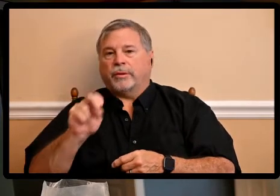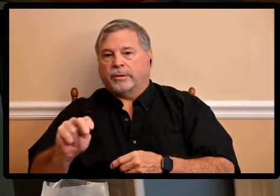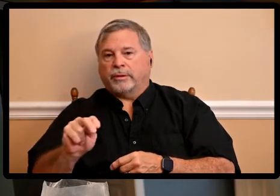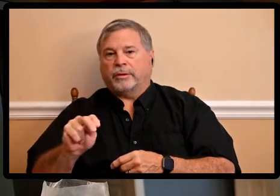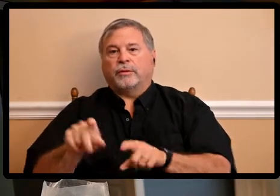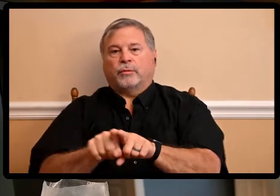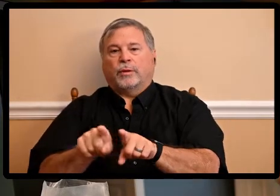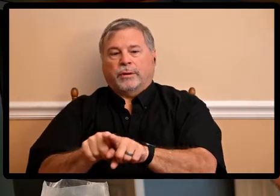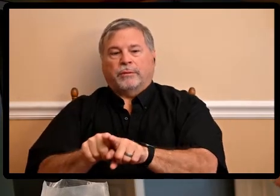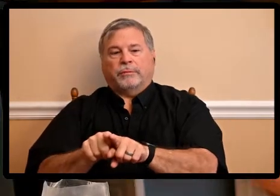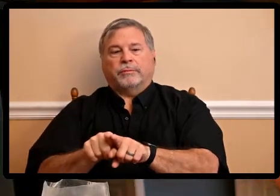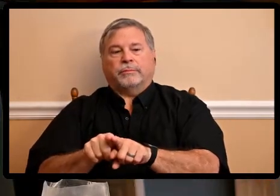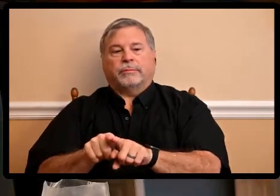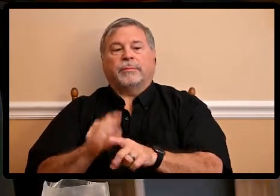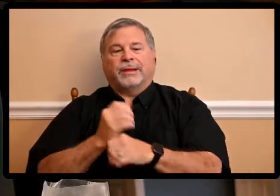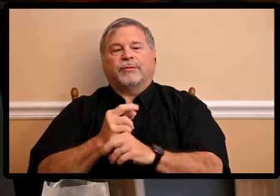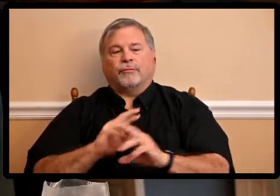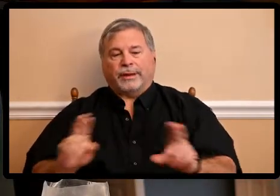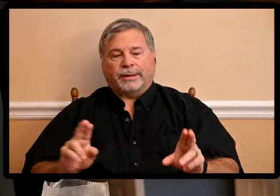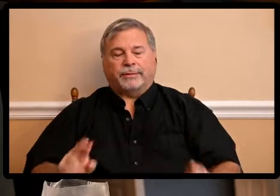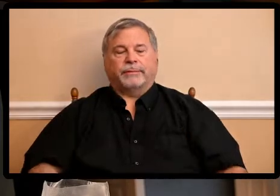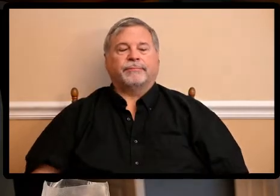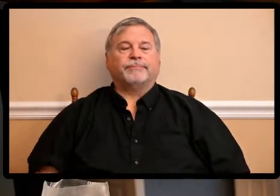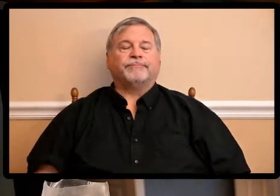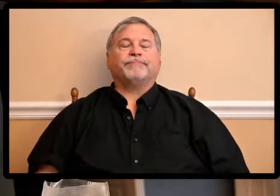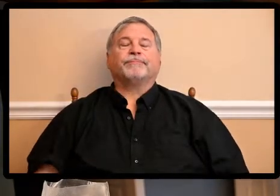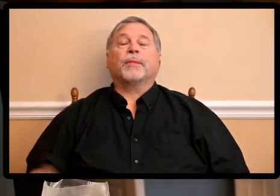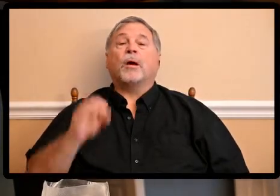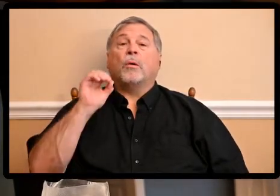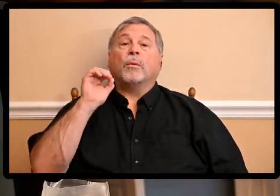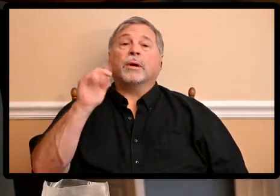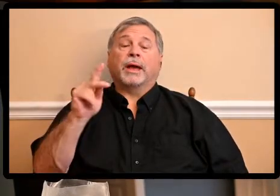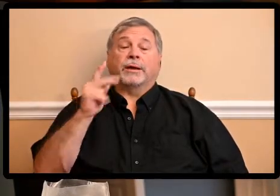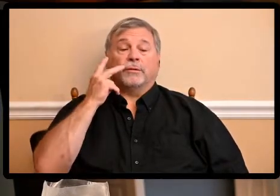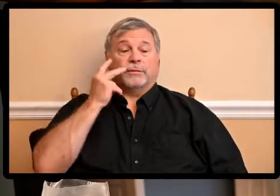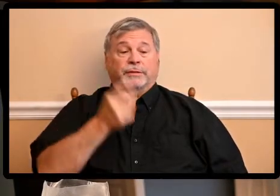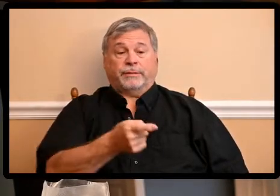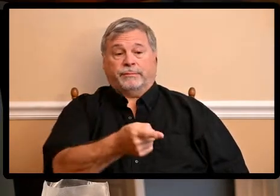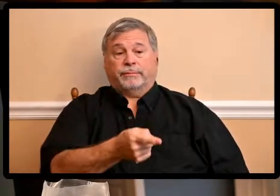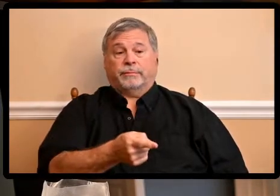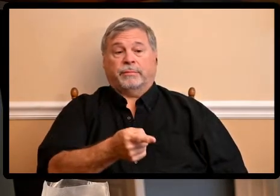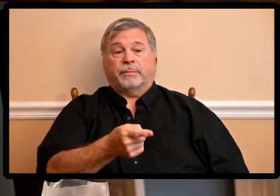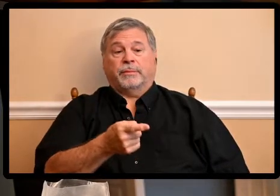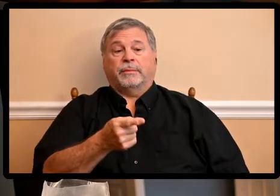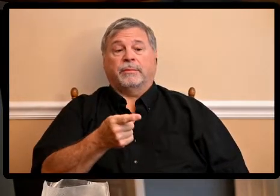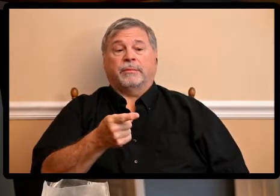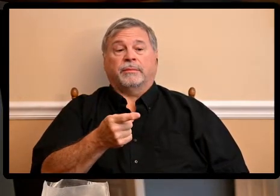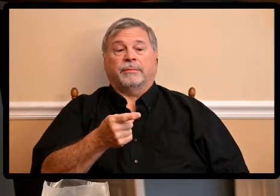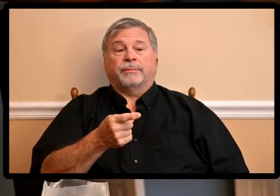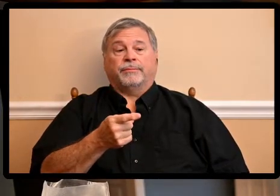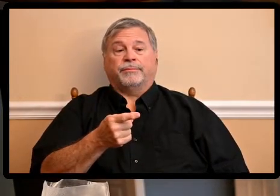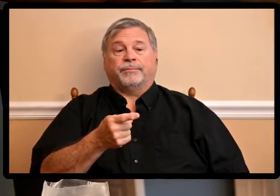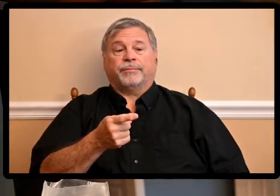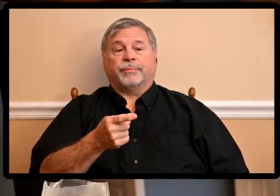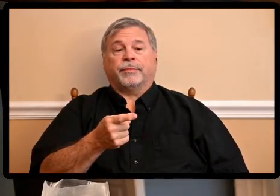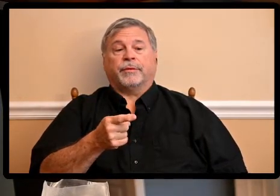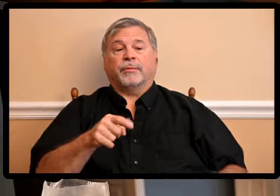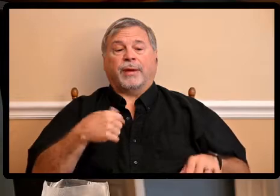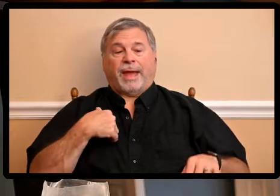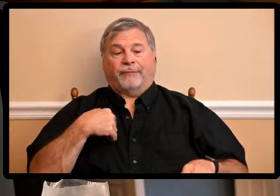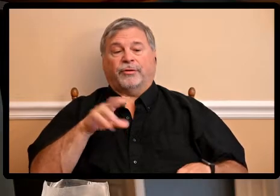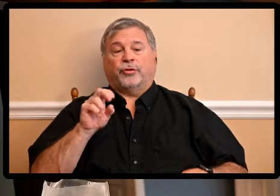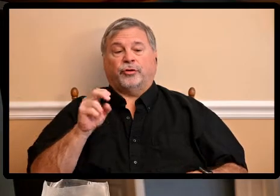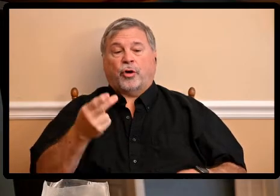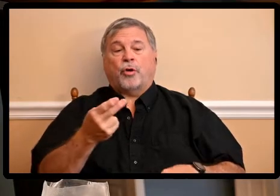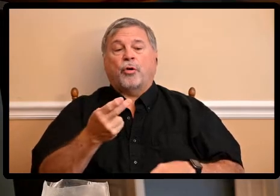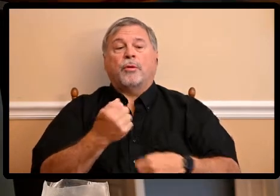well. So let me get that ready. Okay, so as you can see, we've taken this dough, we